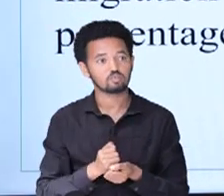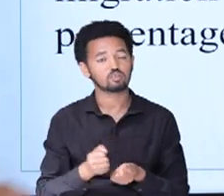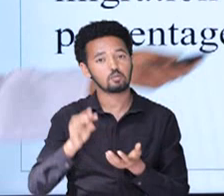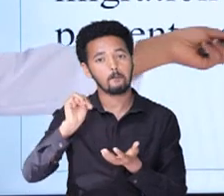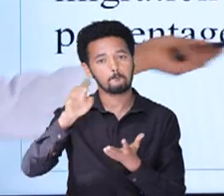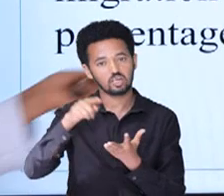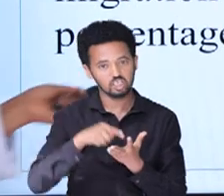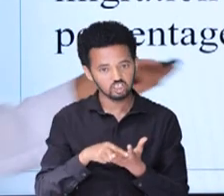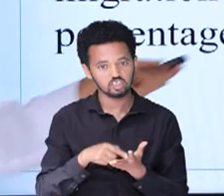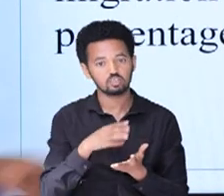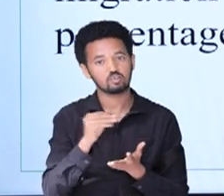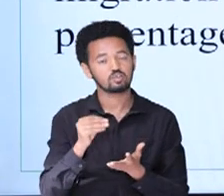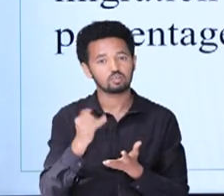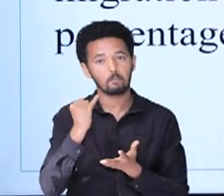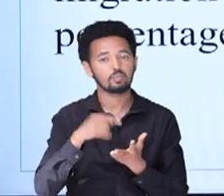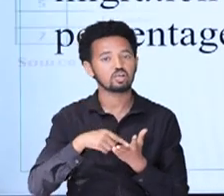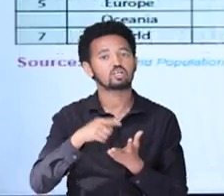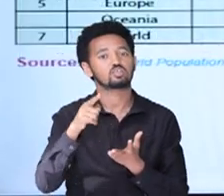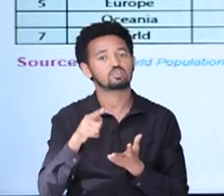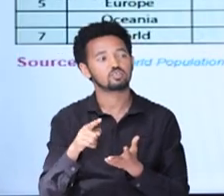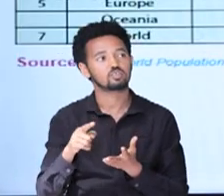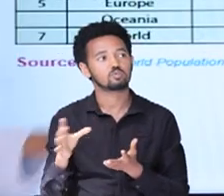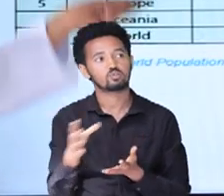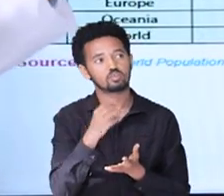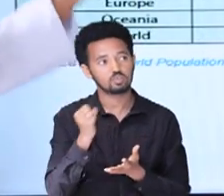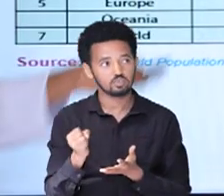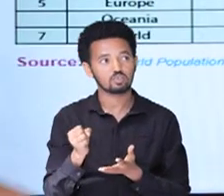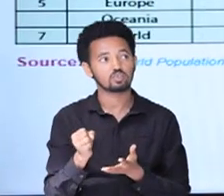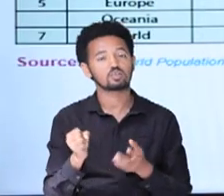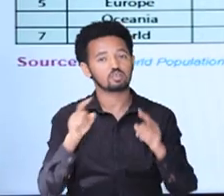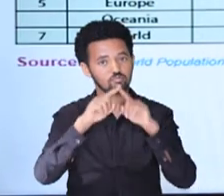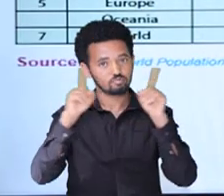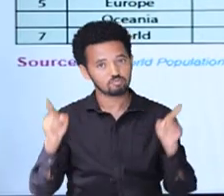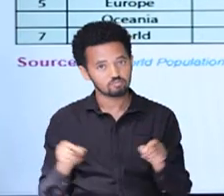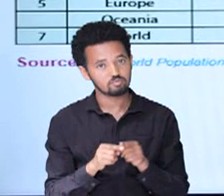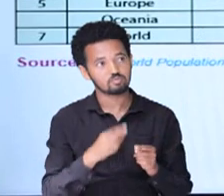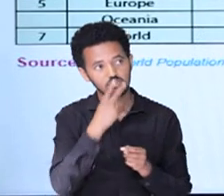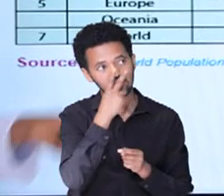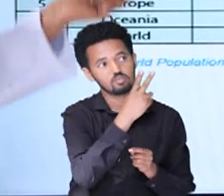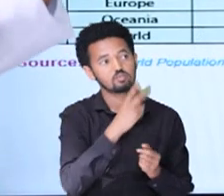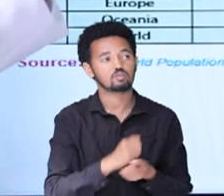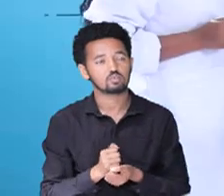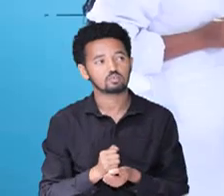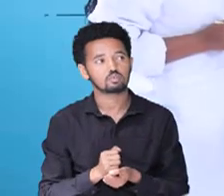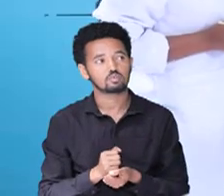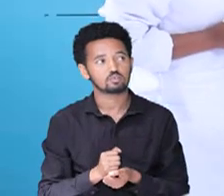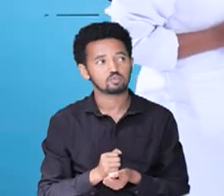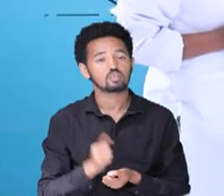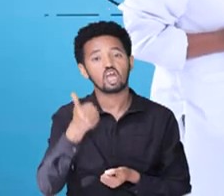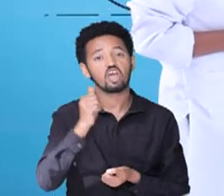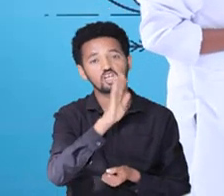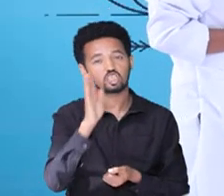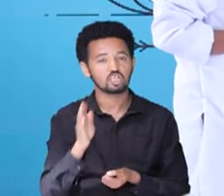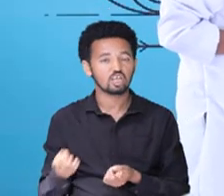migration rate. It is expressed in percent. Let us see this table. Asia